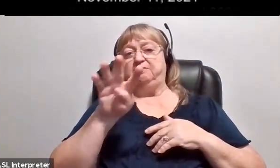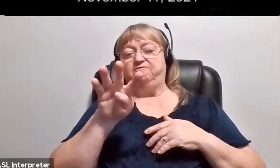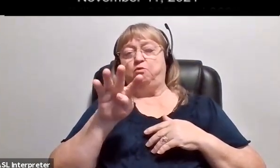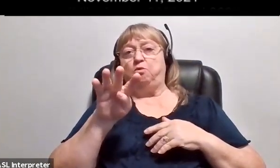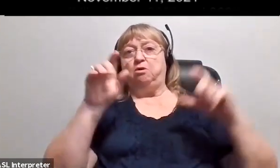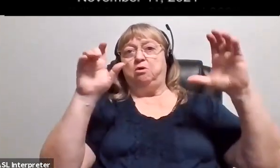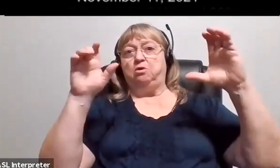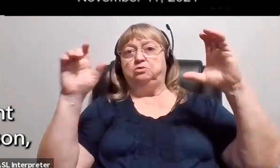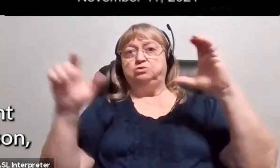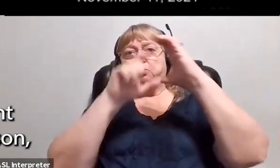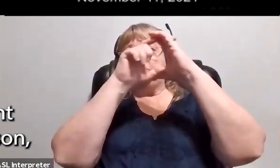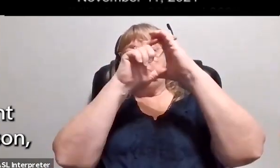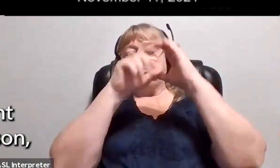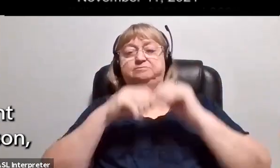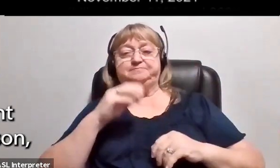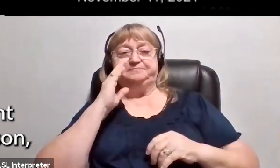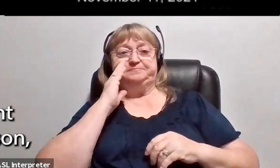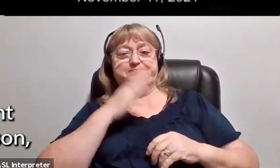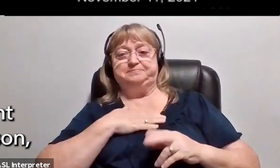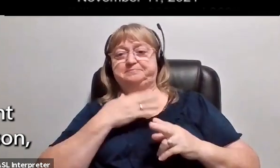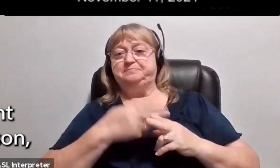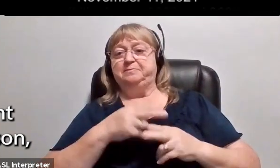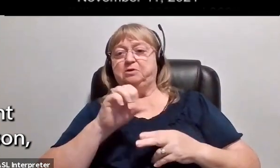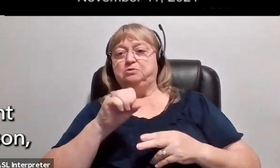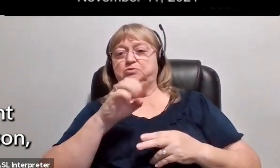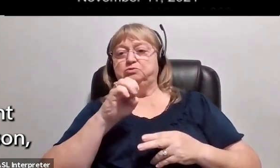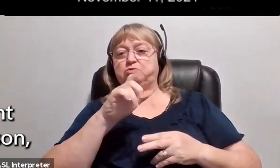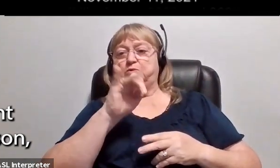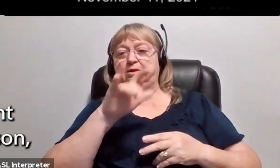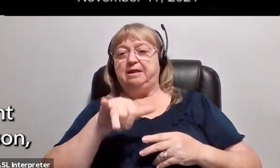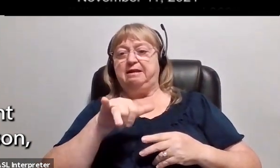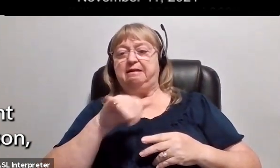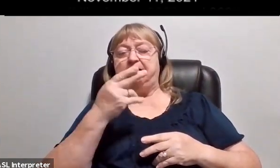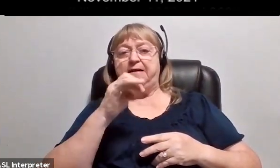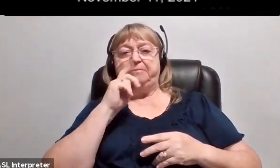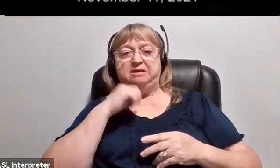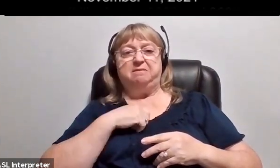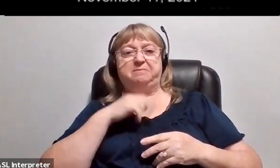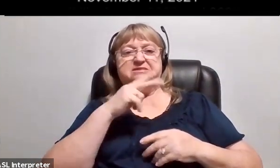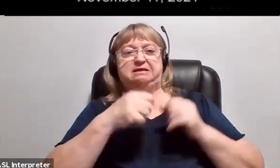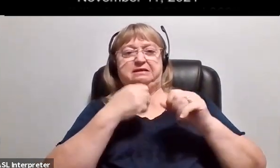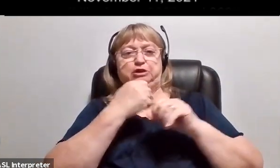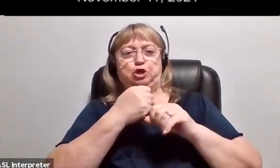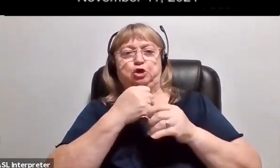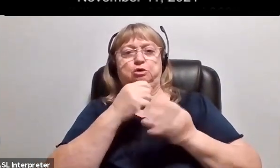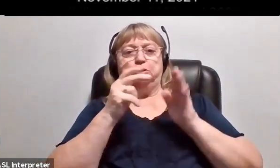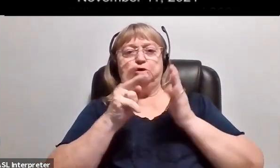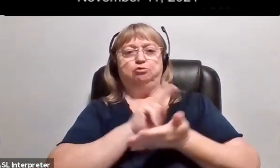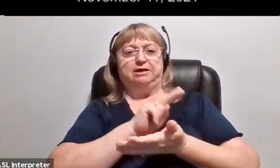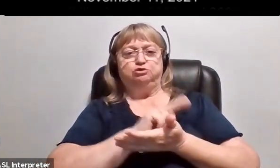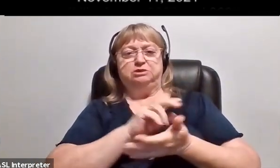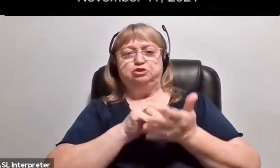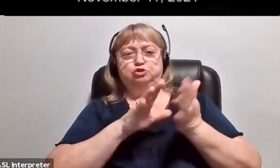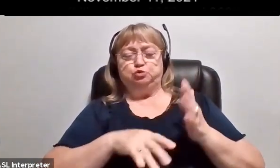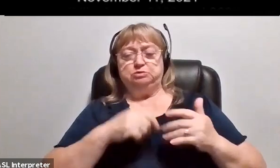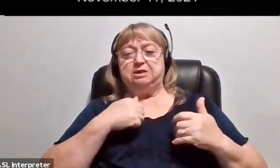everyone, my name is Sóley Hyman. I am a second-year graduate student at the University of Arizona in Tucson, Arizona. And I am a